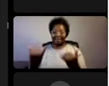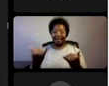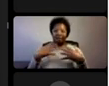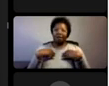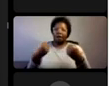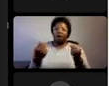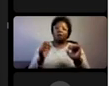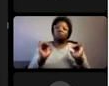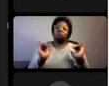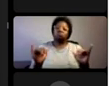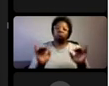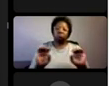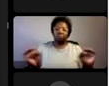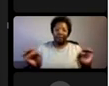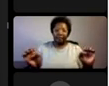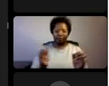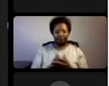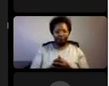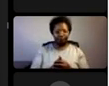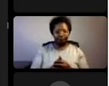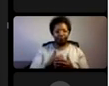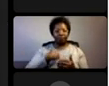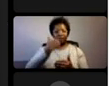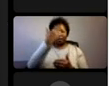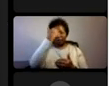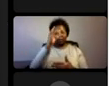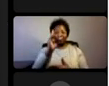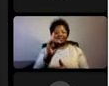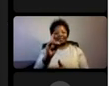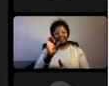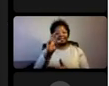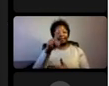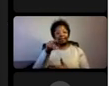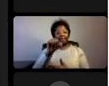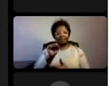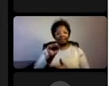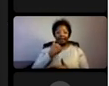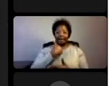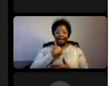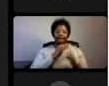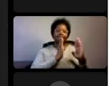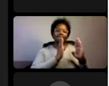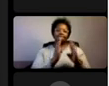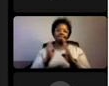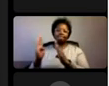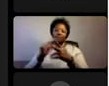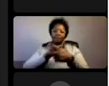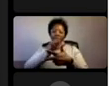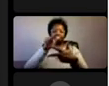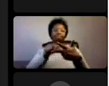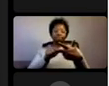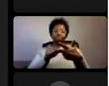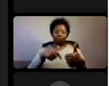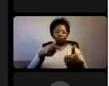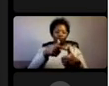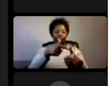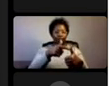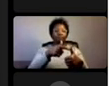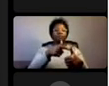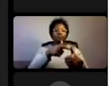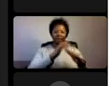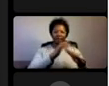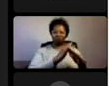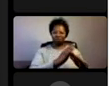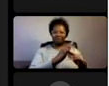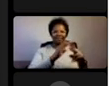You may recall that DCPS has three pillars in the way we respond in the health emergency to COVID-19, and that is preventing,